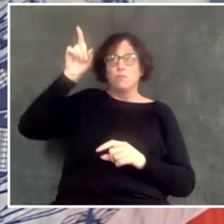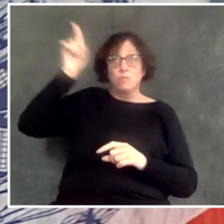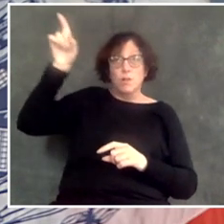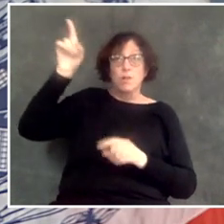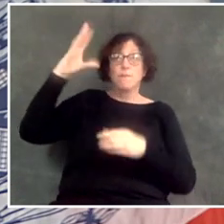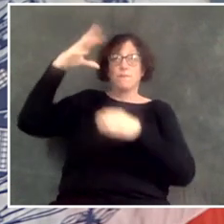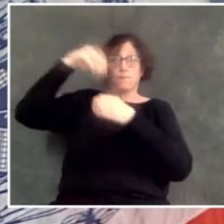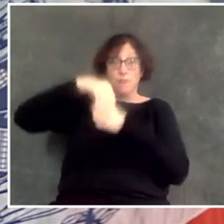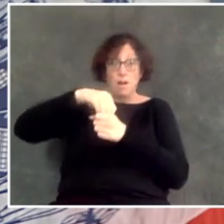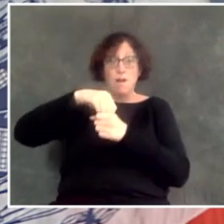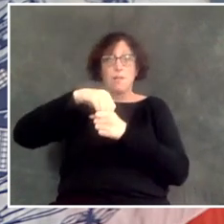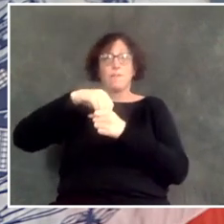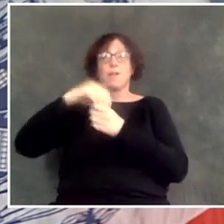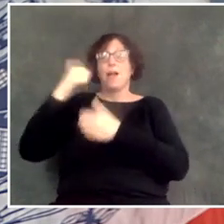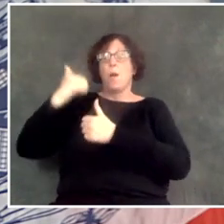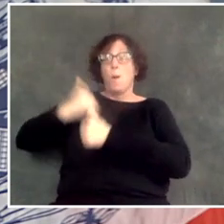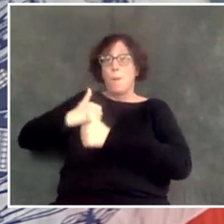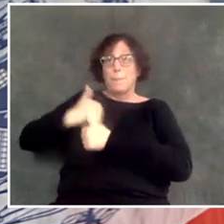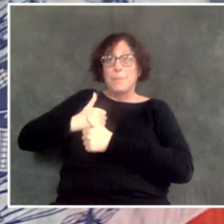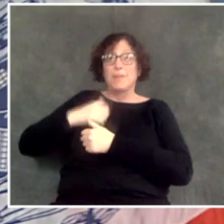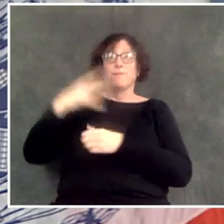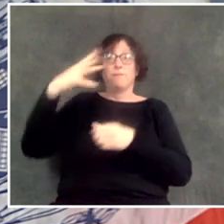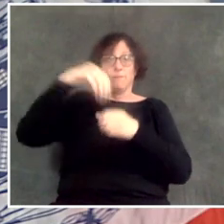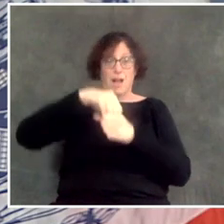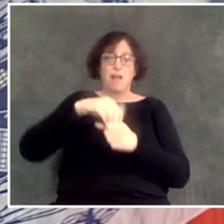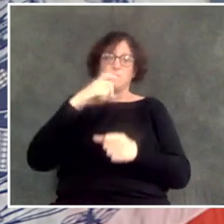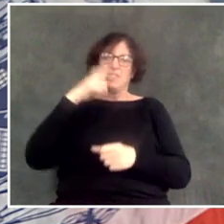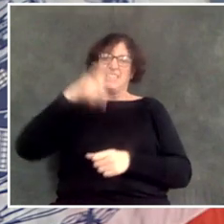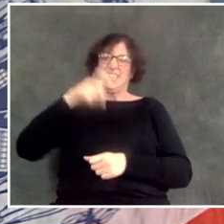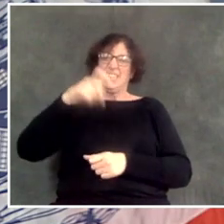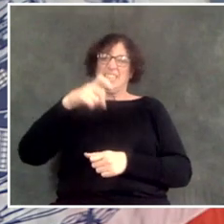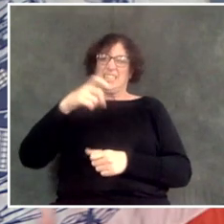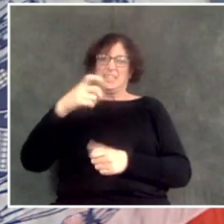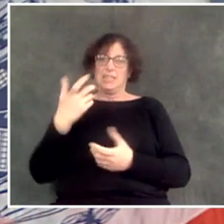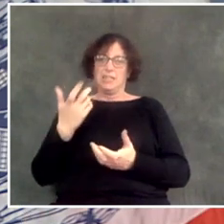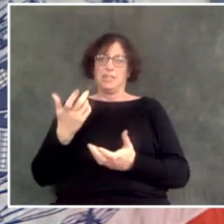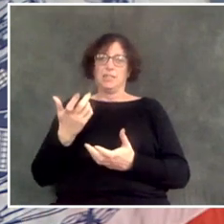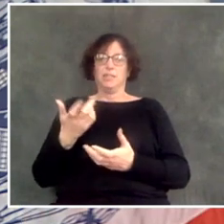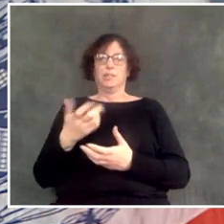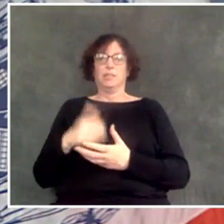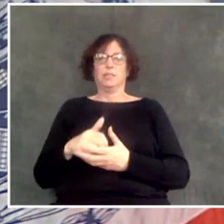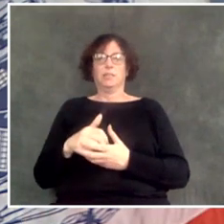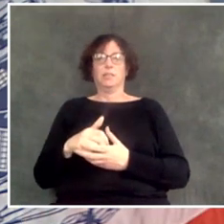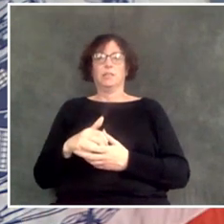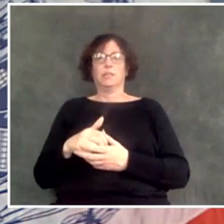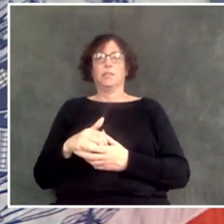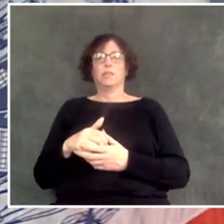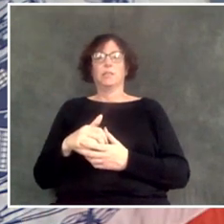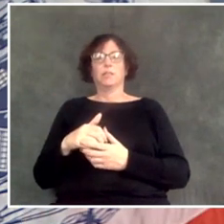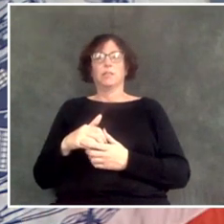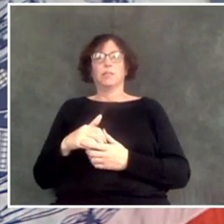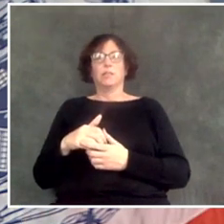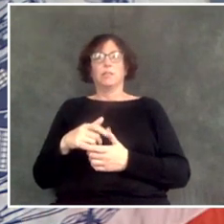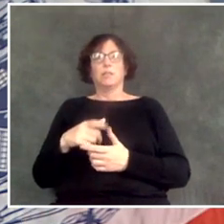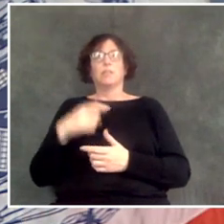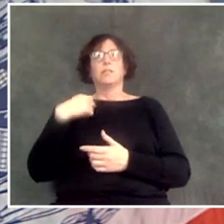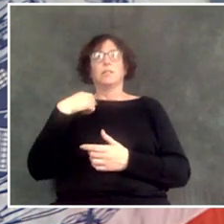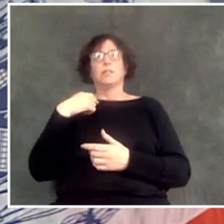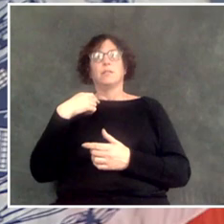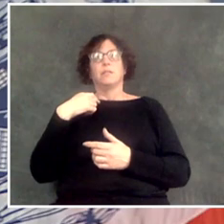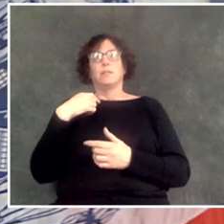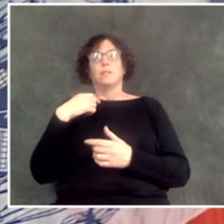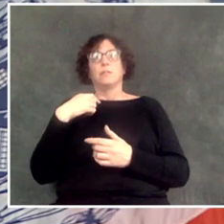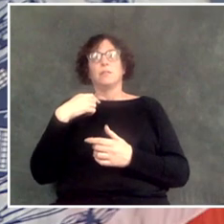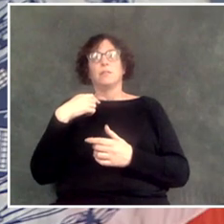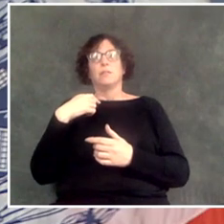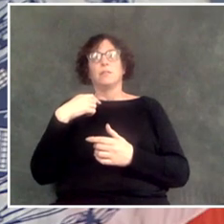guarantee it with this magnitude and knowing that people will be going down the whole way, that you're going to see people come in, they'll get